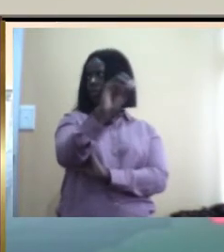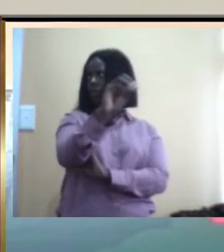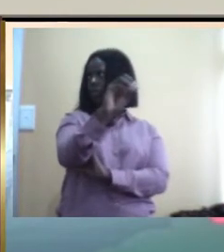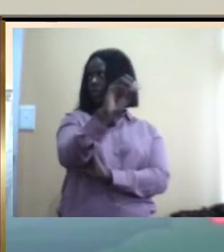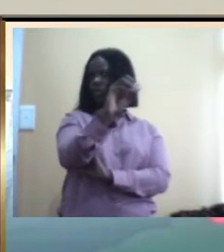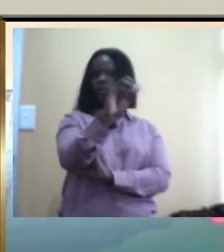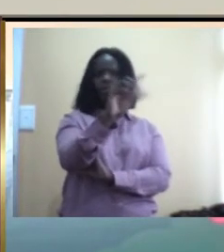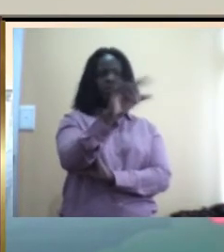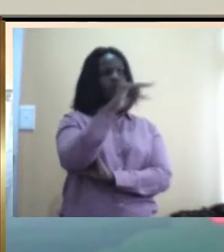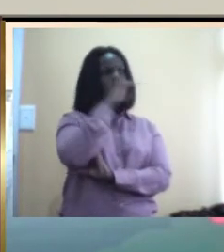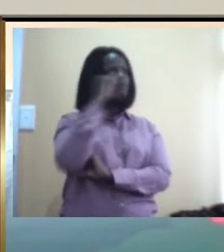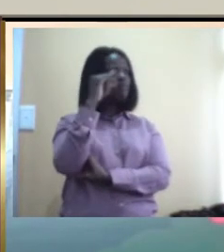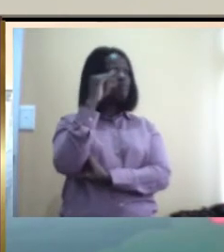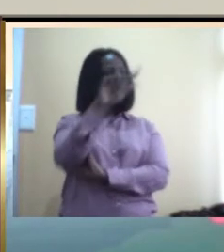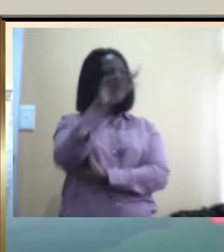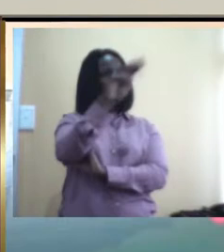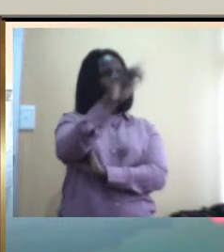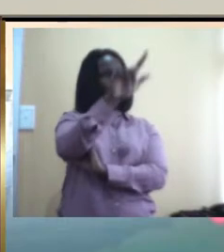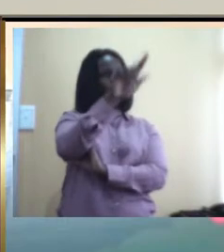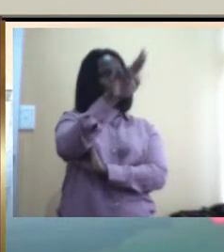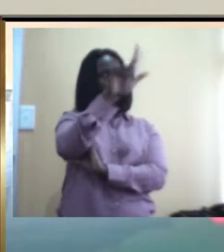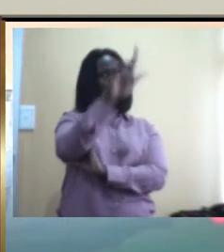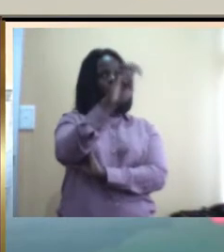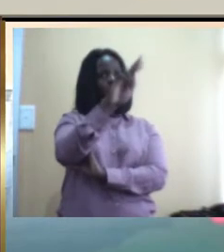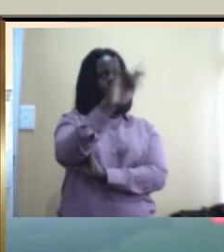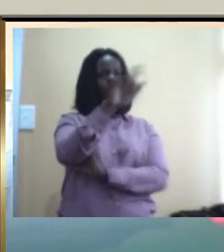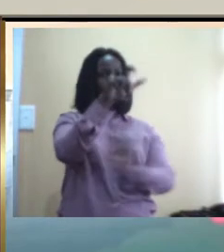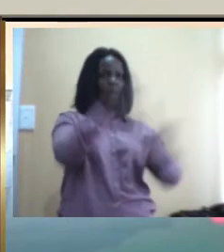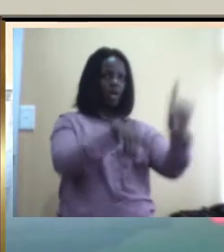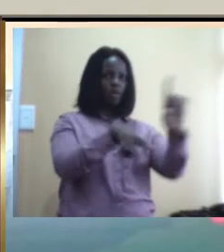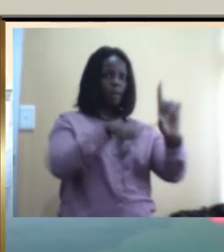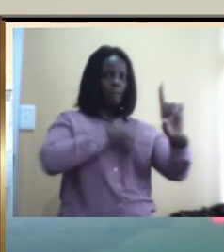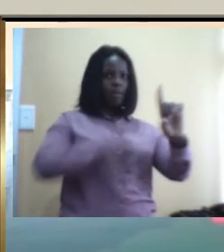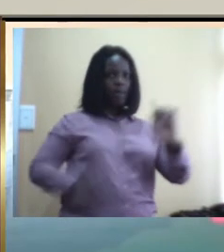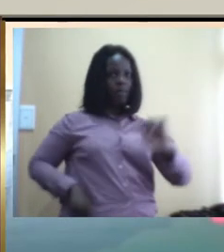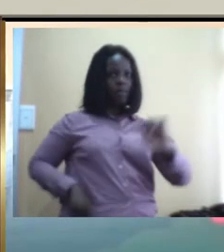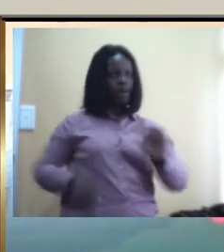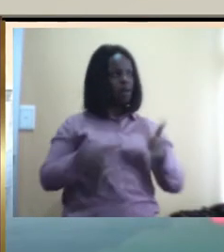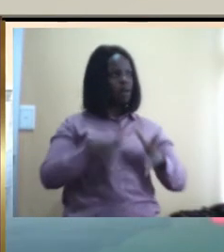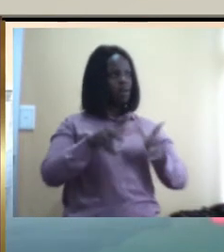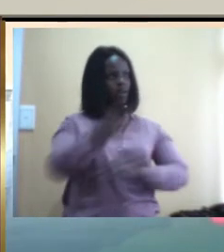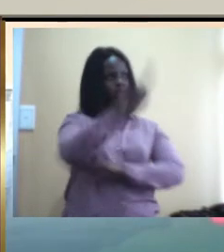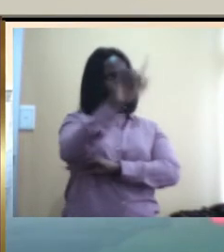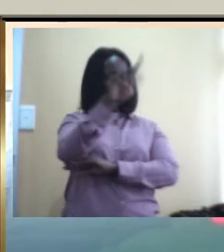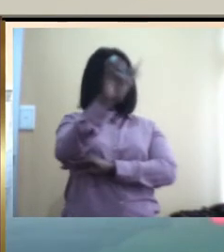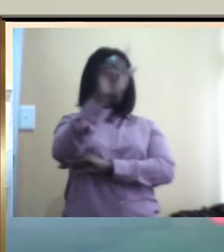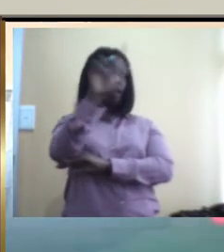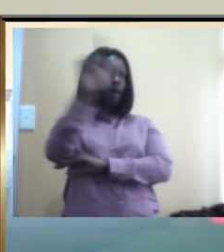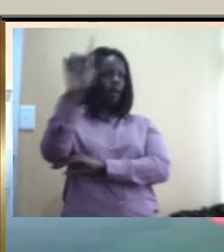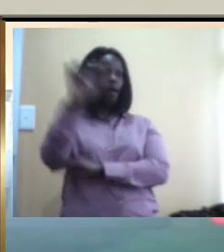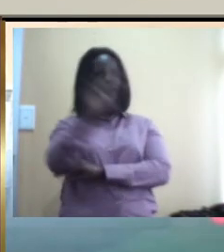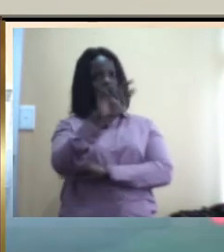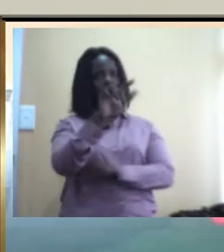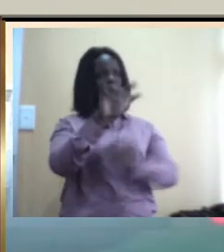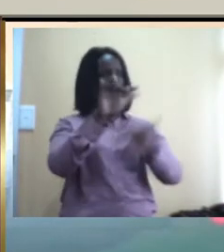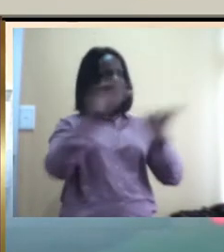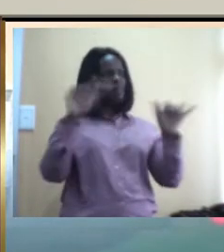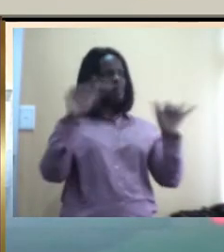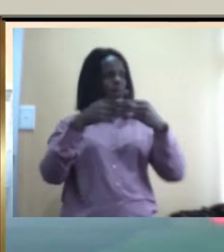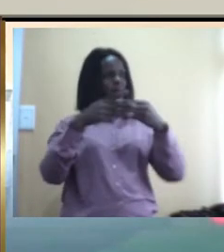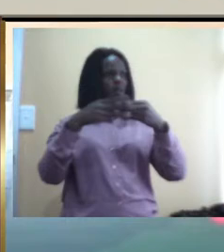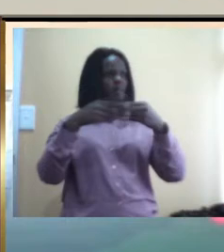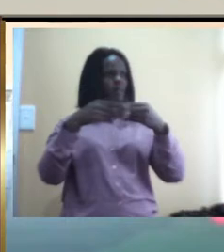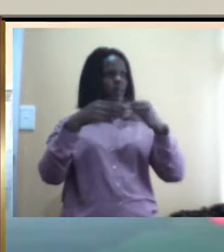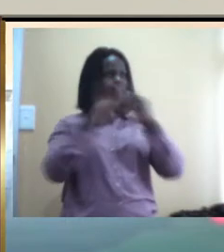Mluleki Ndobe, the Honorable Premier, Honorable Zikalala, Honorable Members of the